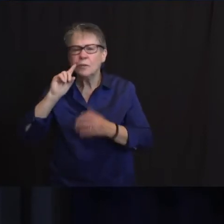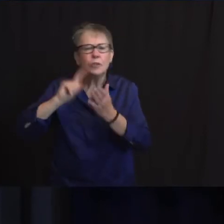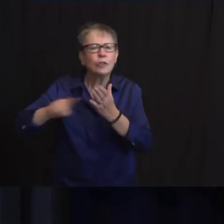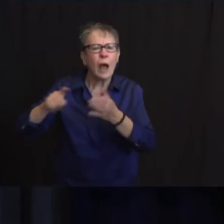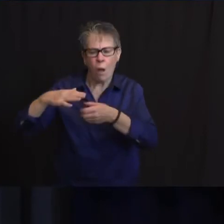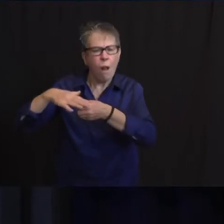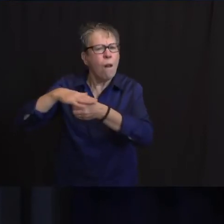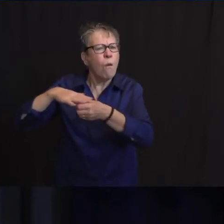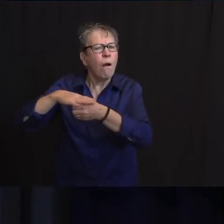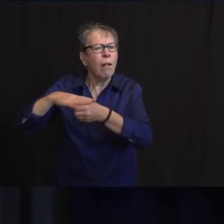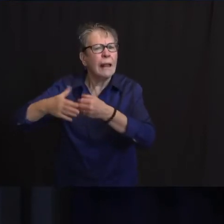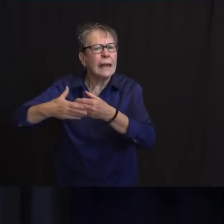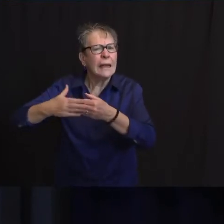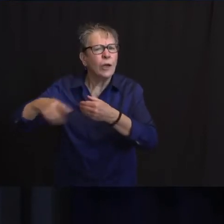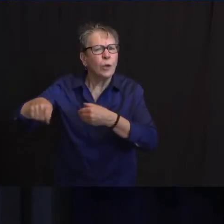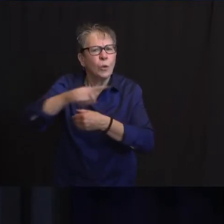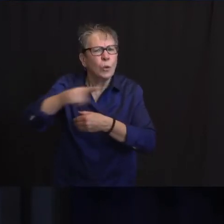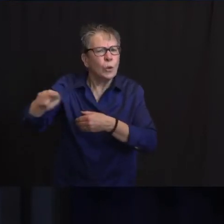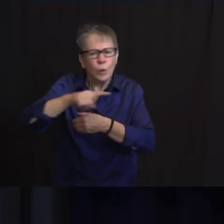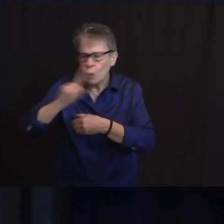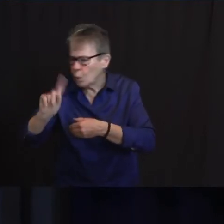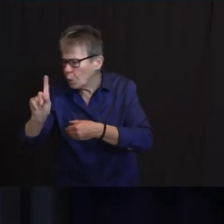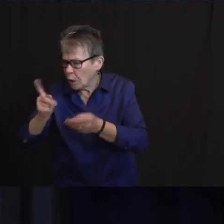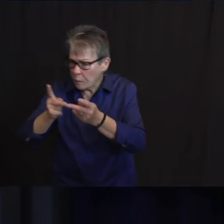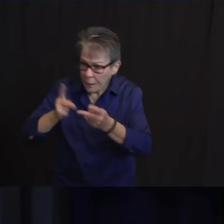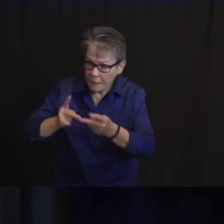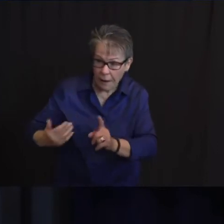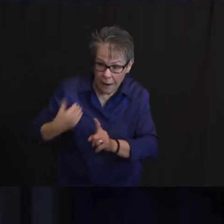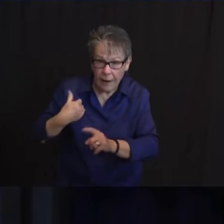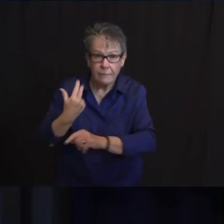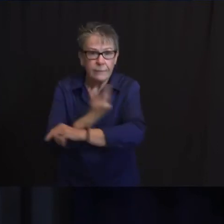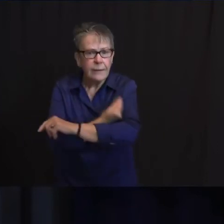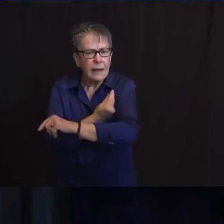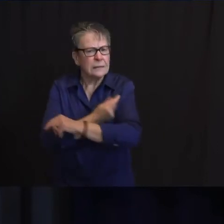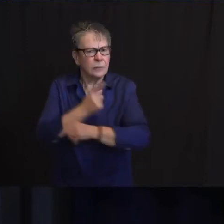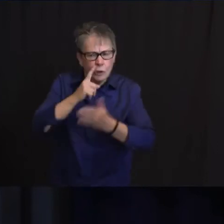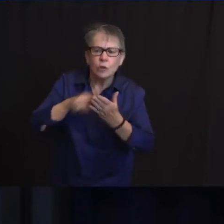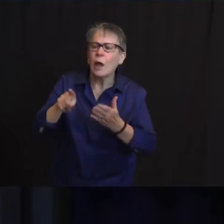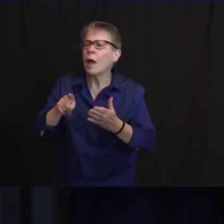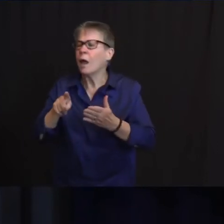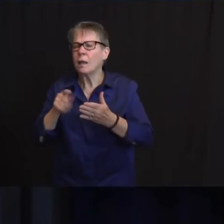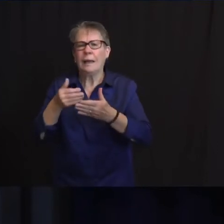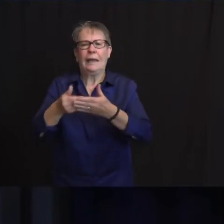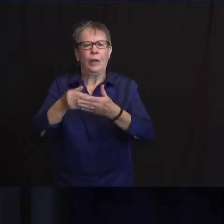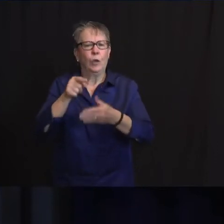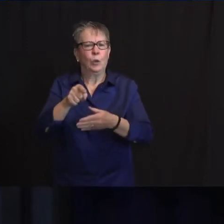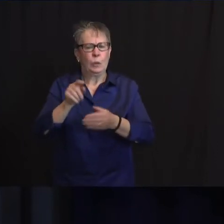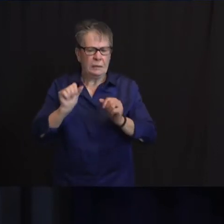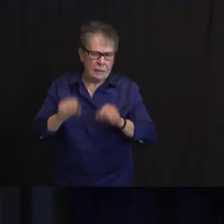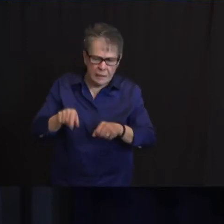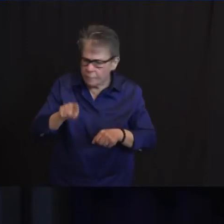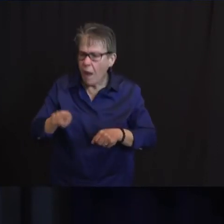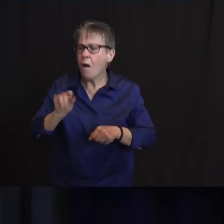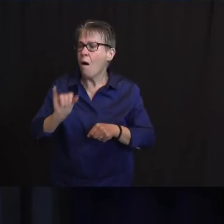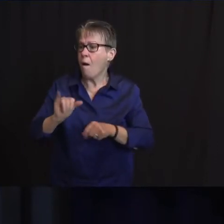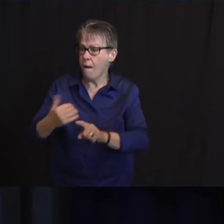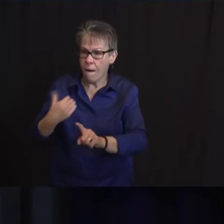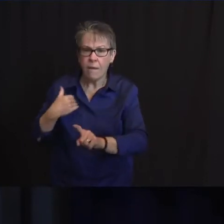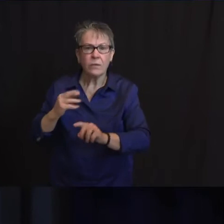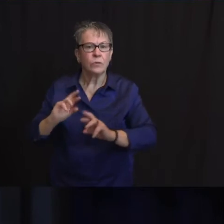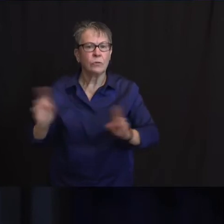site as well. As part of the efforts to vaccinate those who live in high-risk congregate settings, we